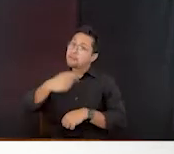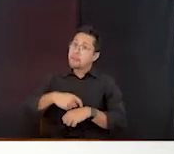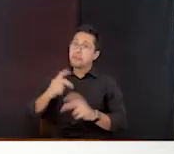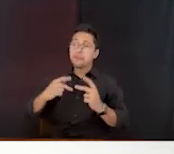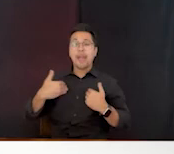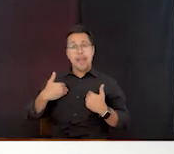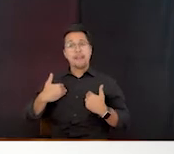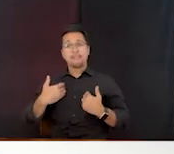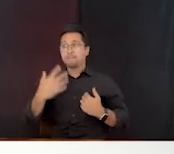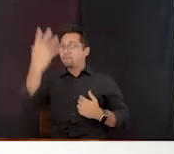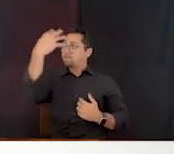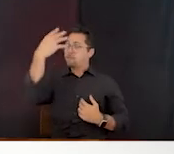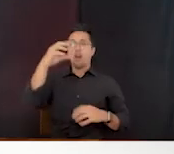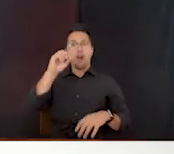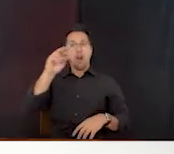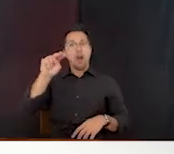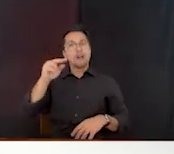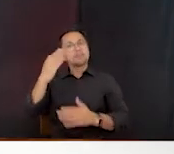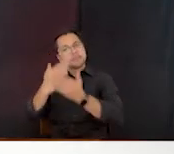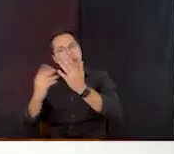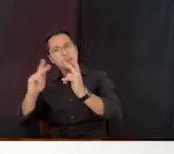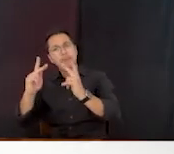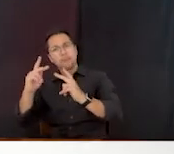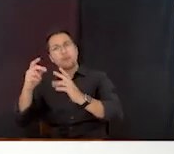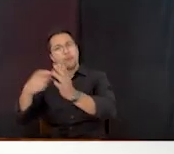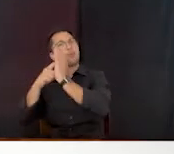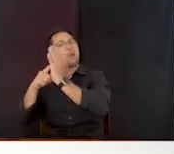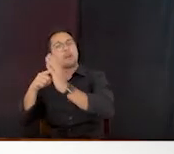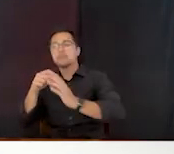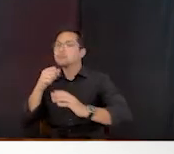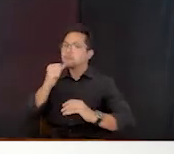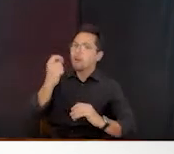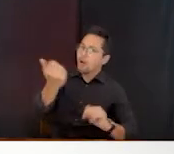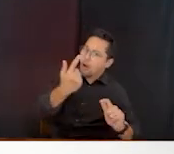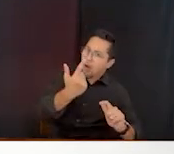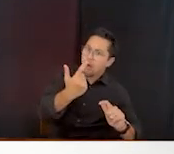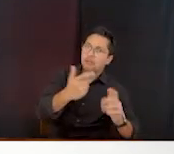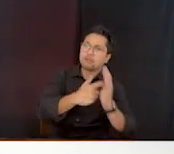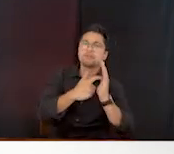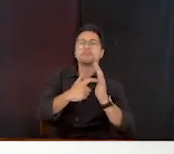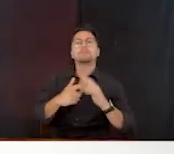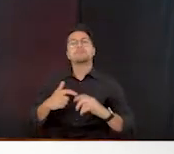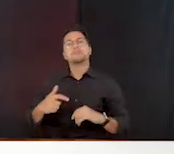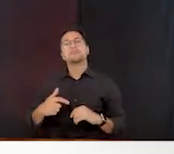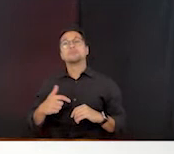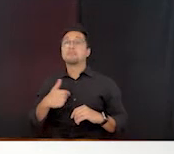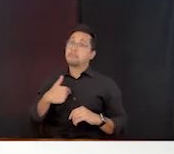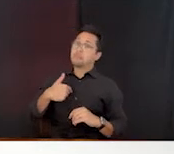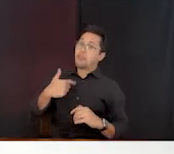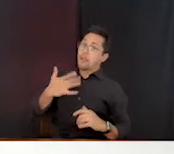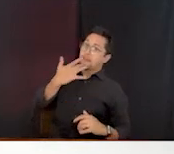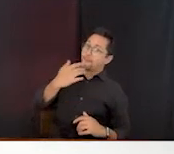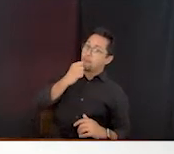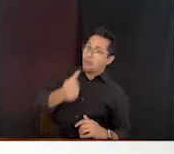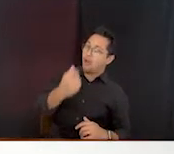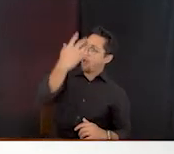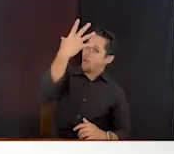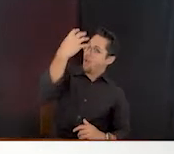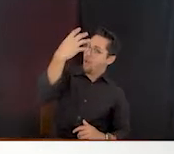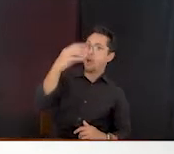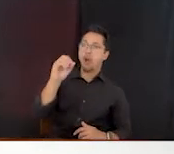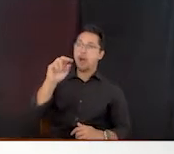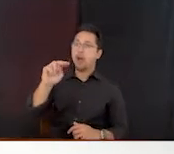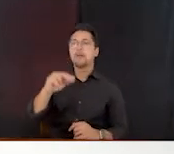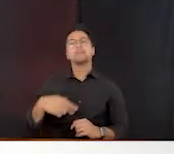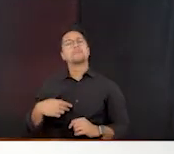couple professors that required that. Not all of them do, you know, and people tended to prefer the classes where they didn't, I will say that. And I had one that had a very